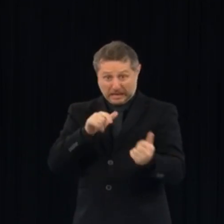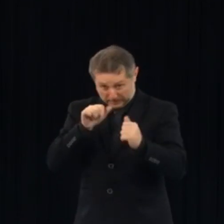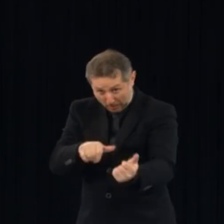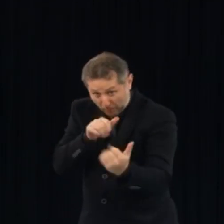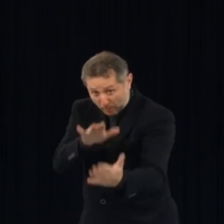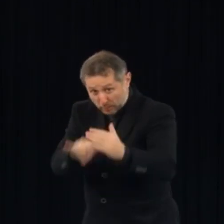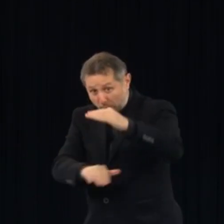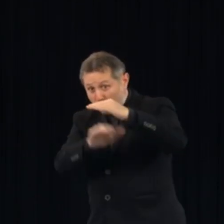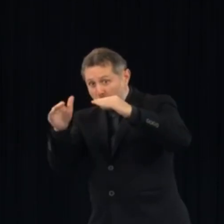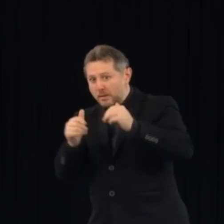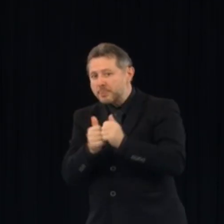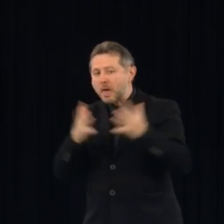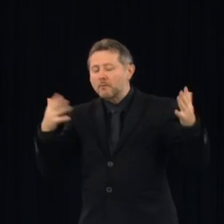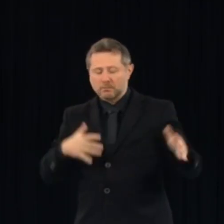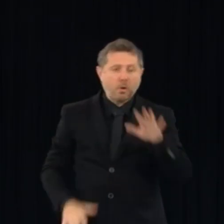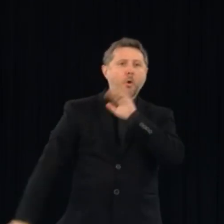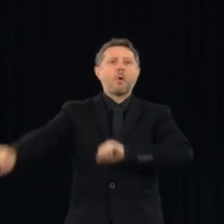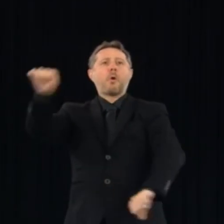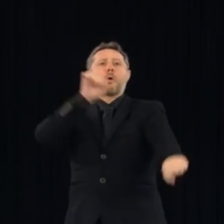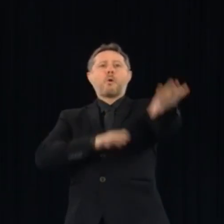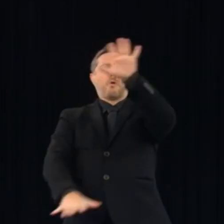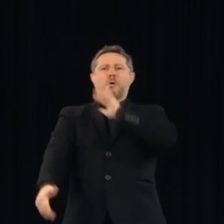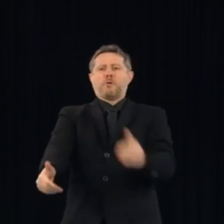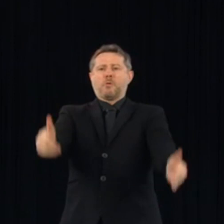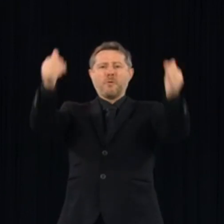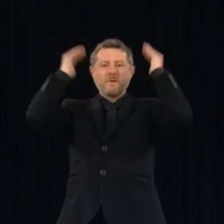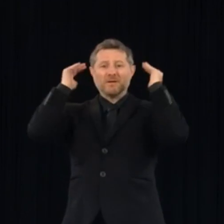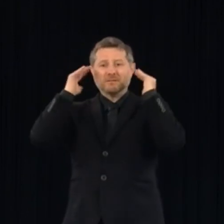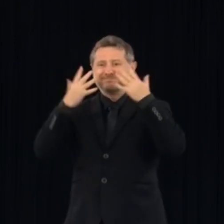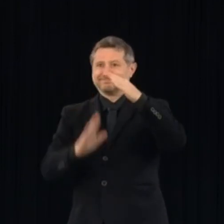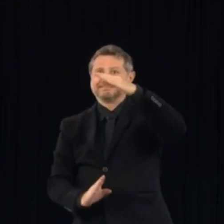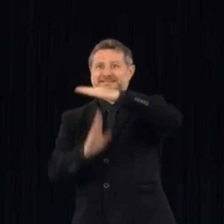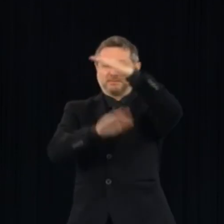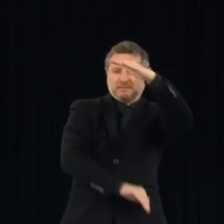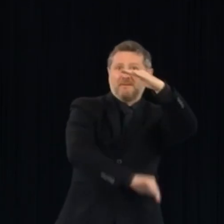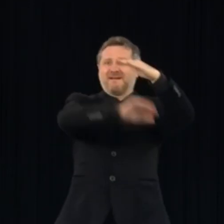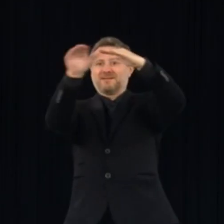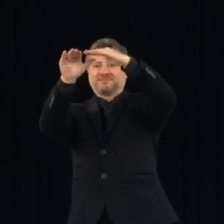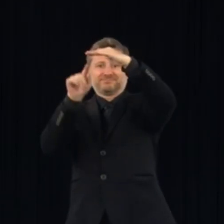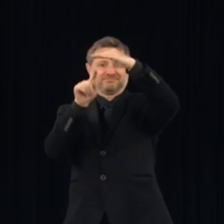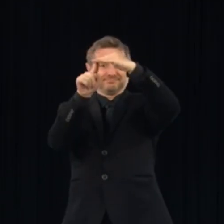the hospital system, which is at the apex of the curve?